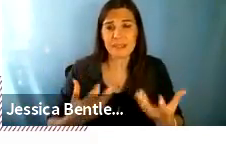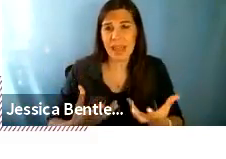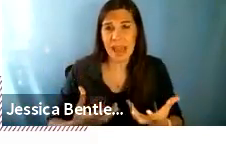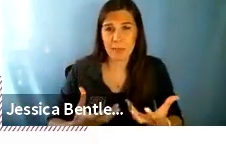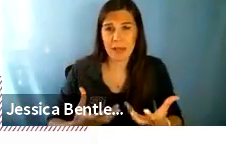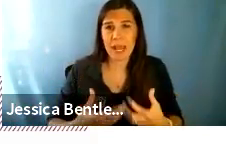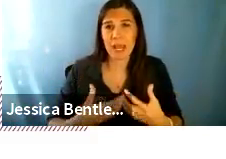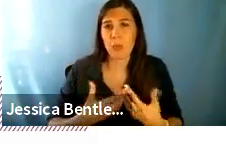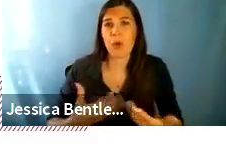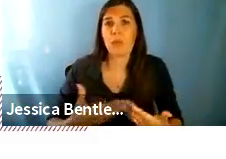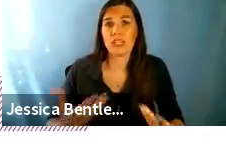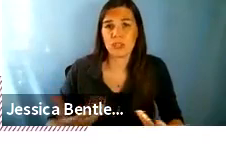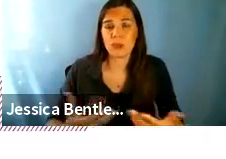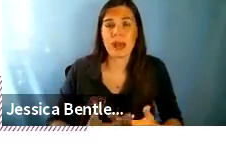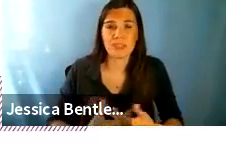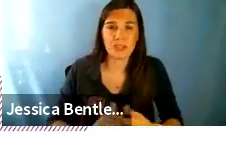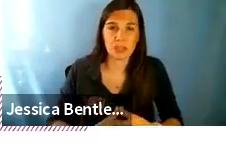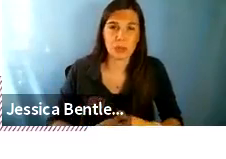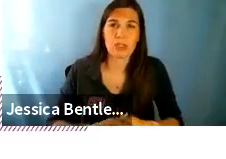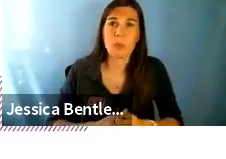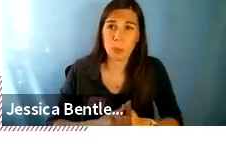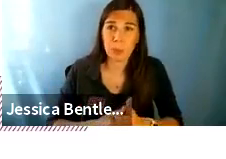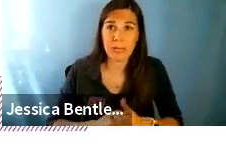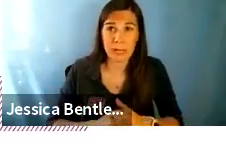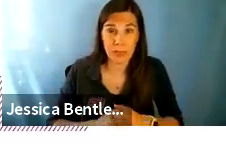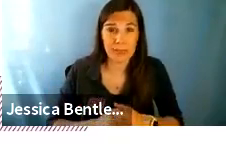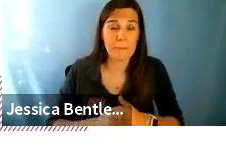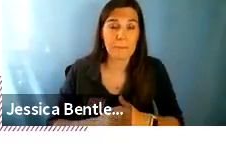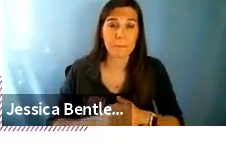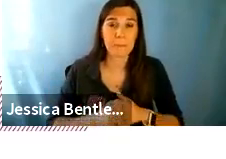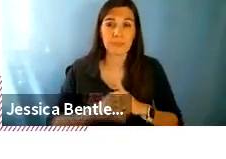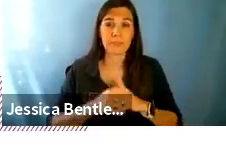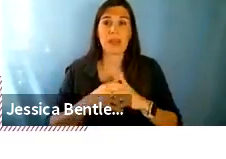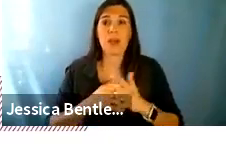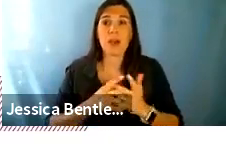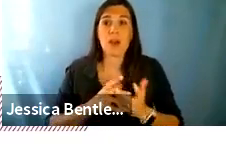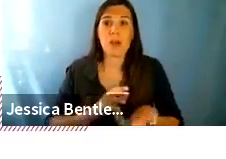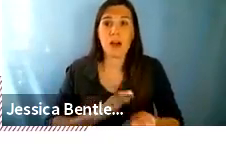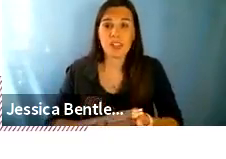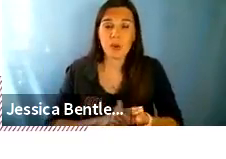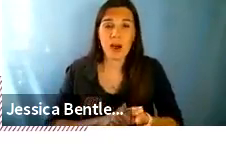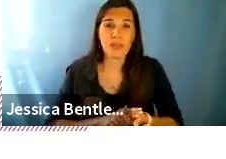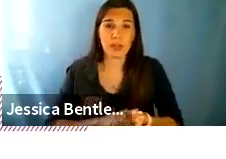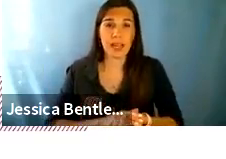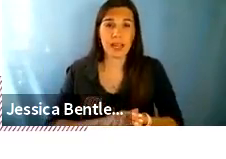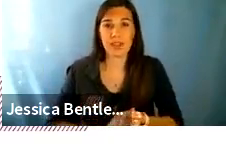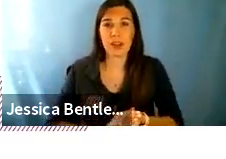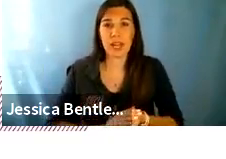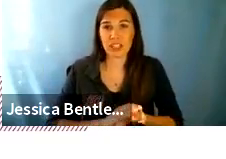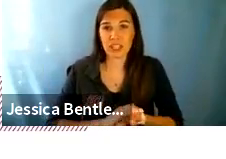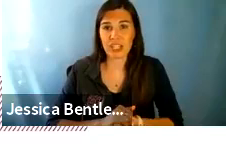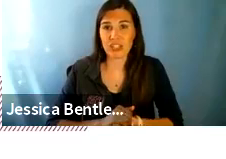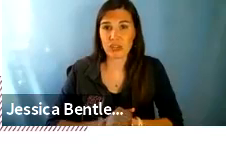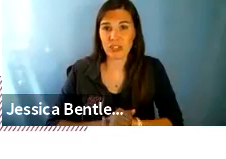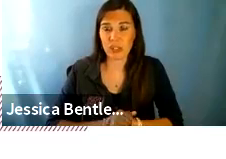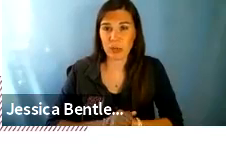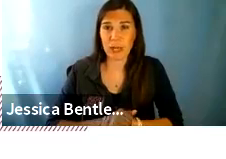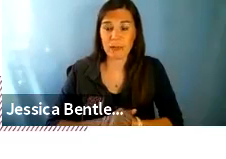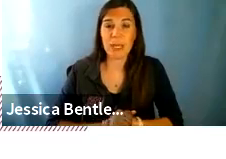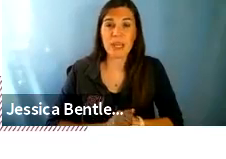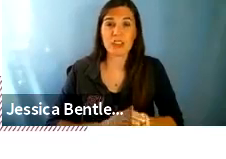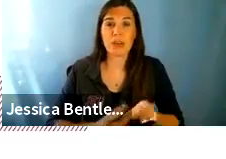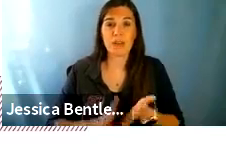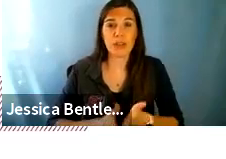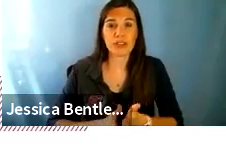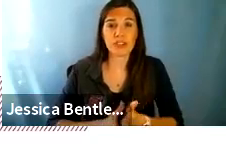disabilities happen, and what we do as interpreters when we're working with them. We also offer an elective on educational